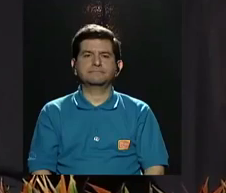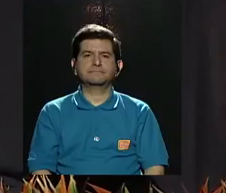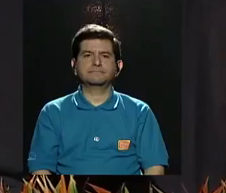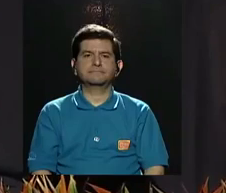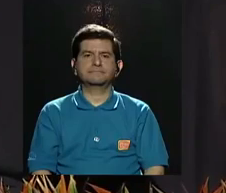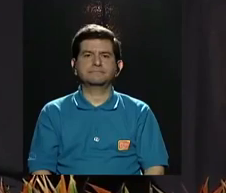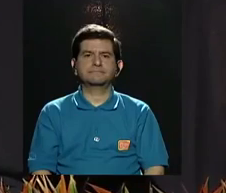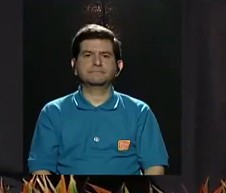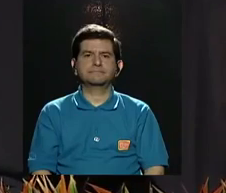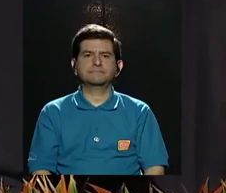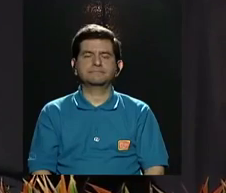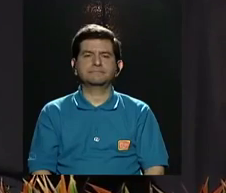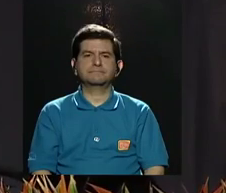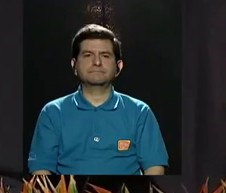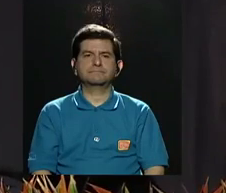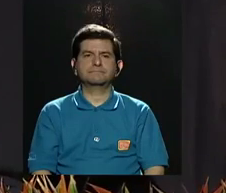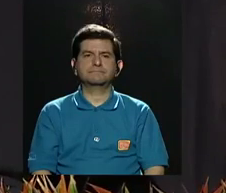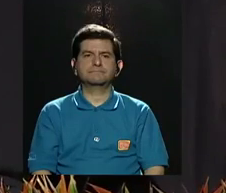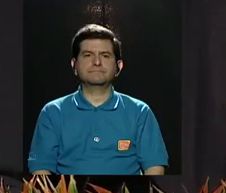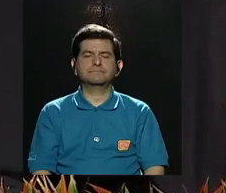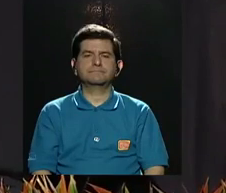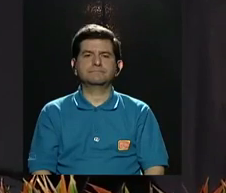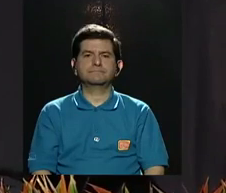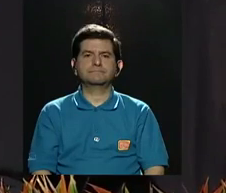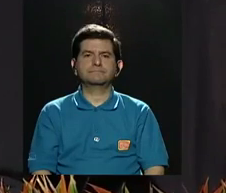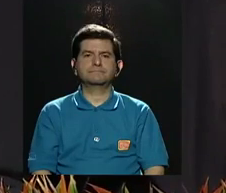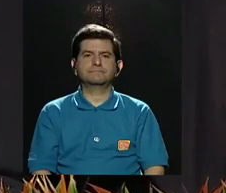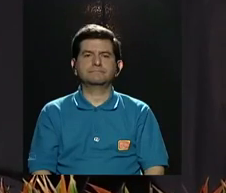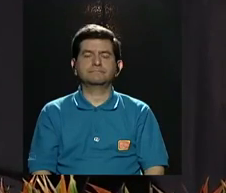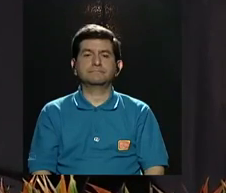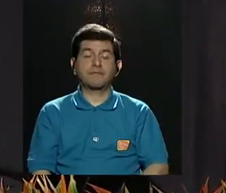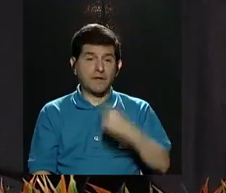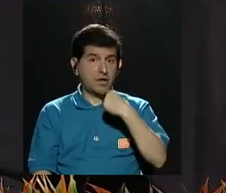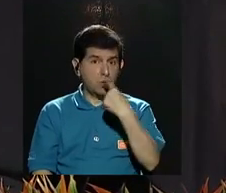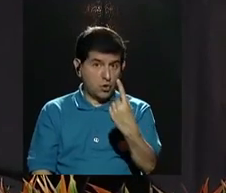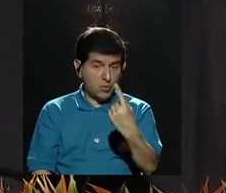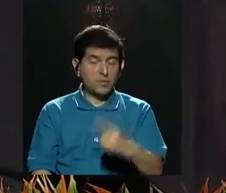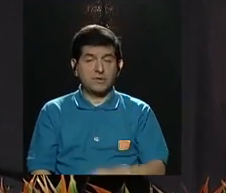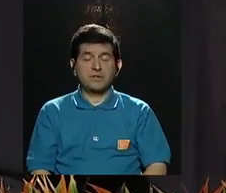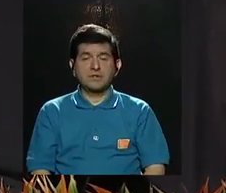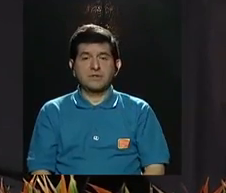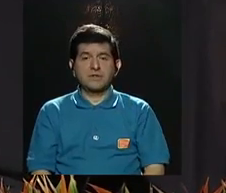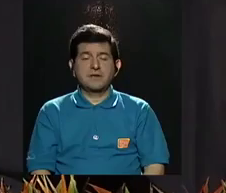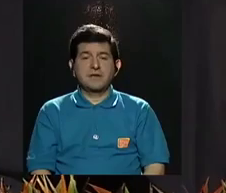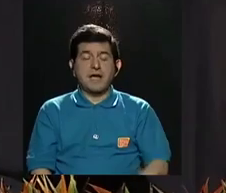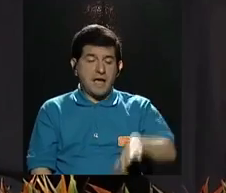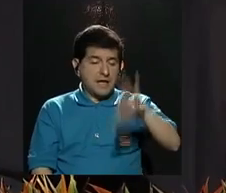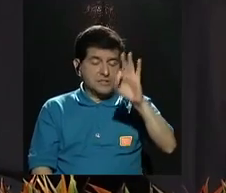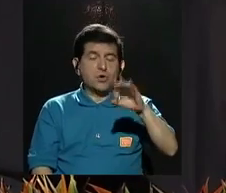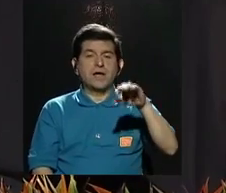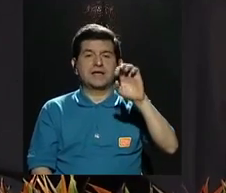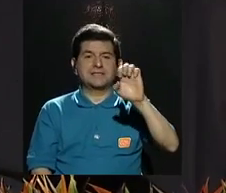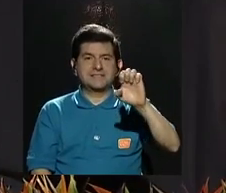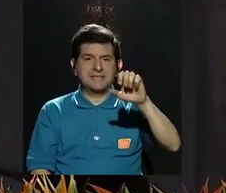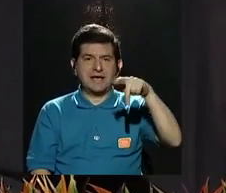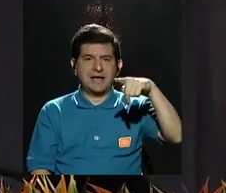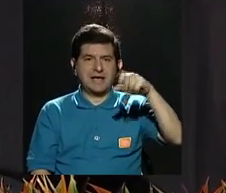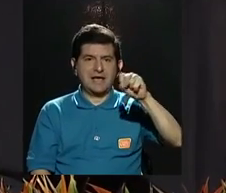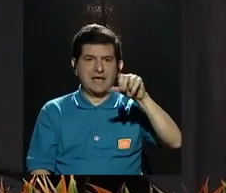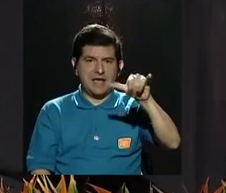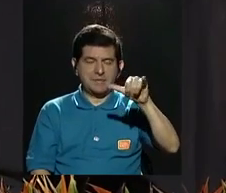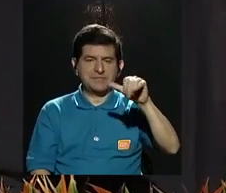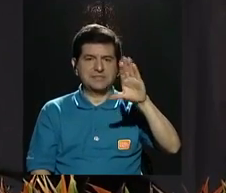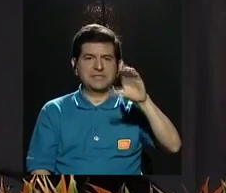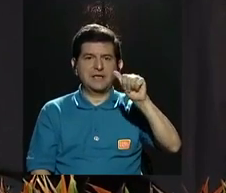As I mentioned the election of Epsie Campbell as evidence that women are indeed on